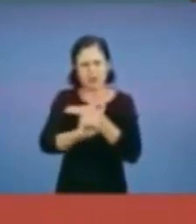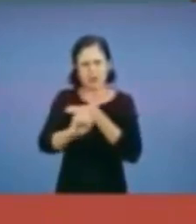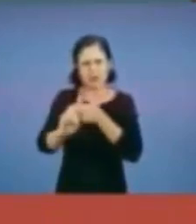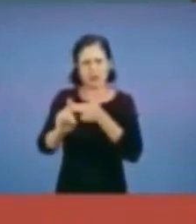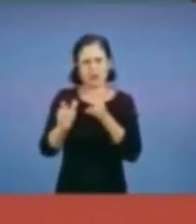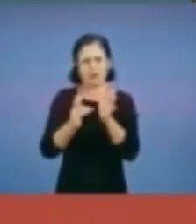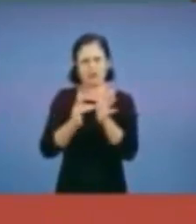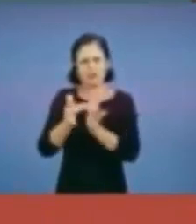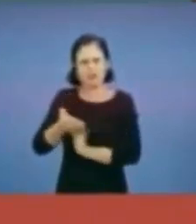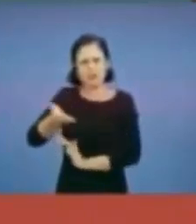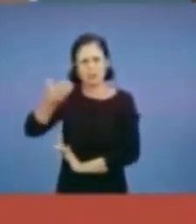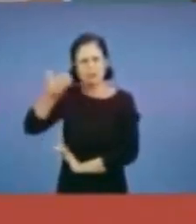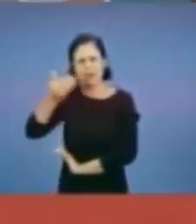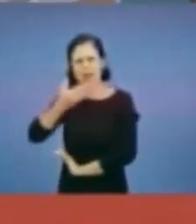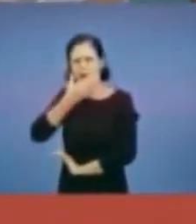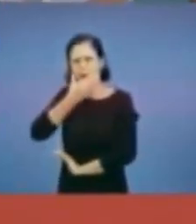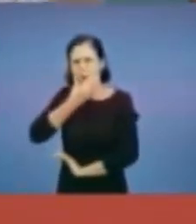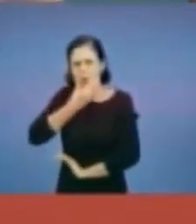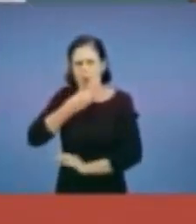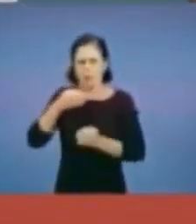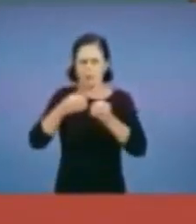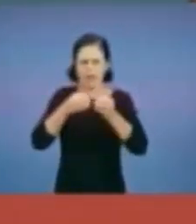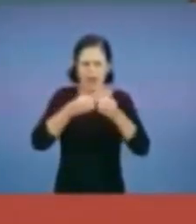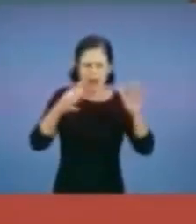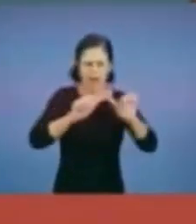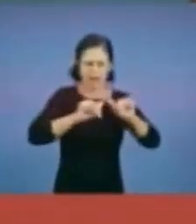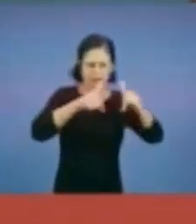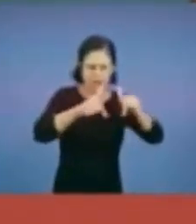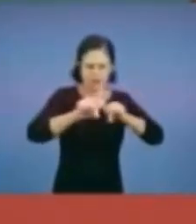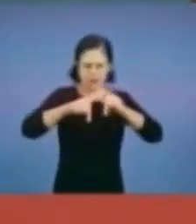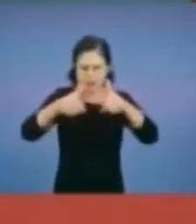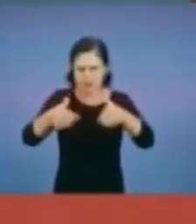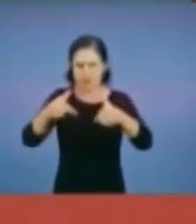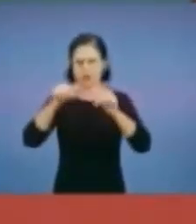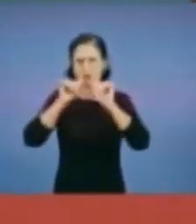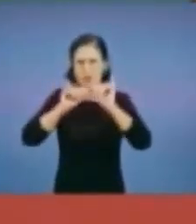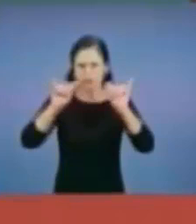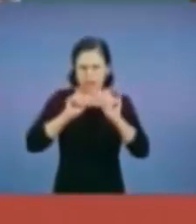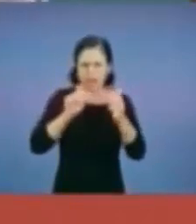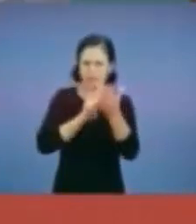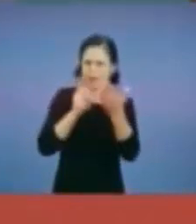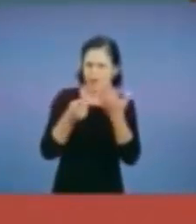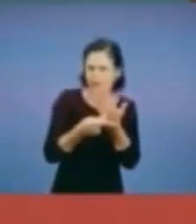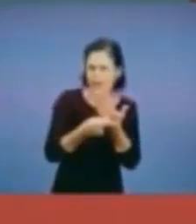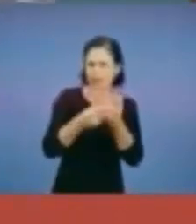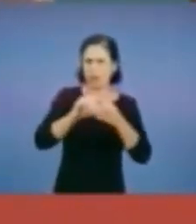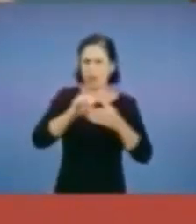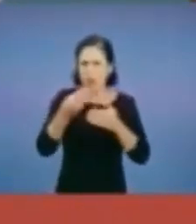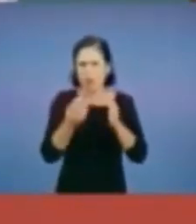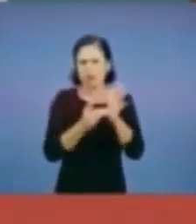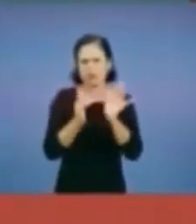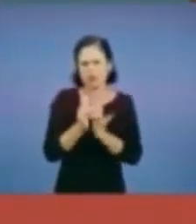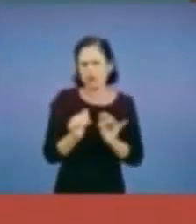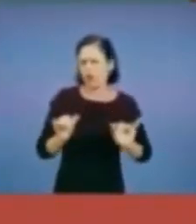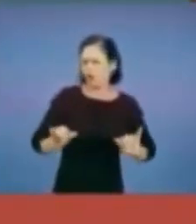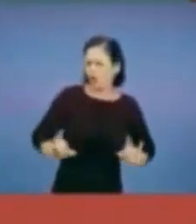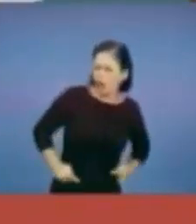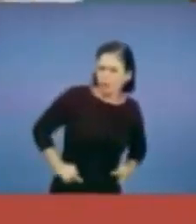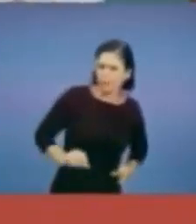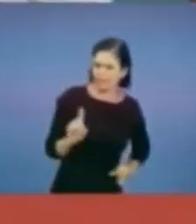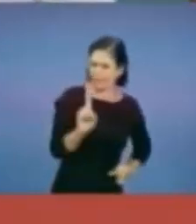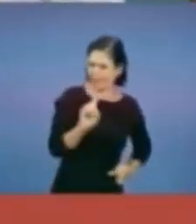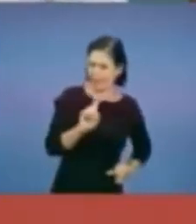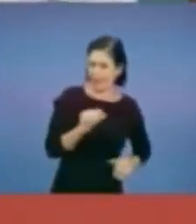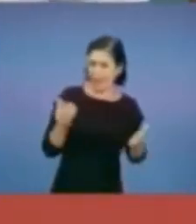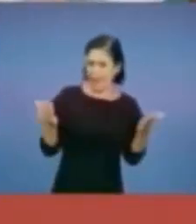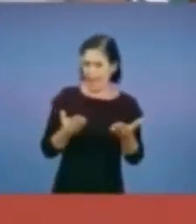that had done miracles. The man of parables was extraordinary. It was not the man that was